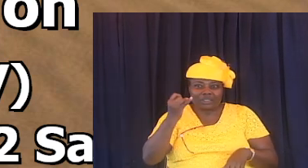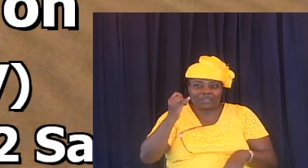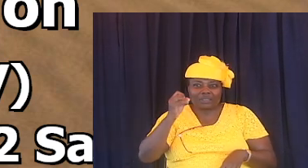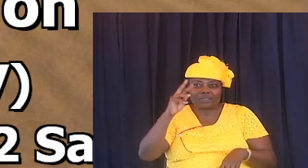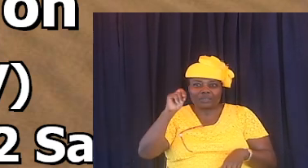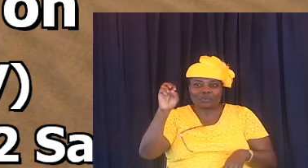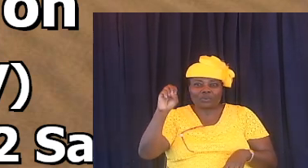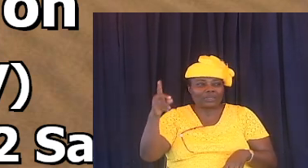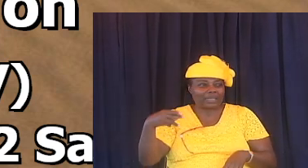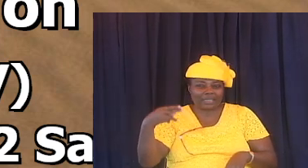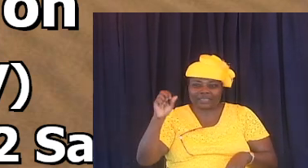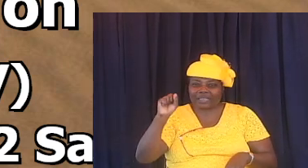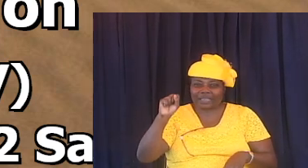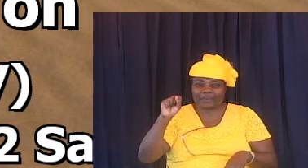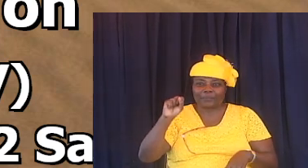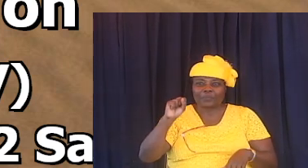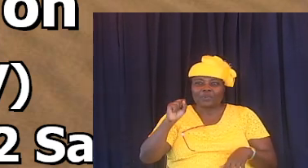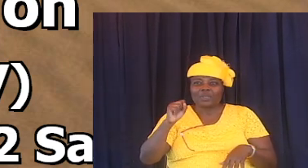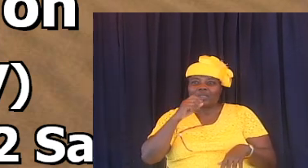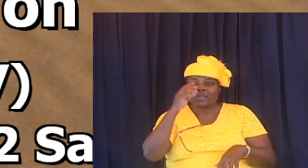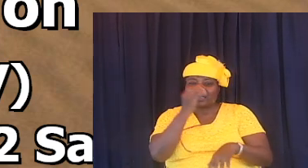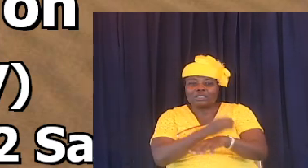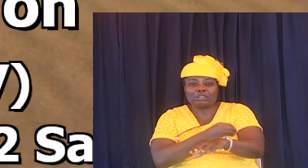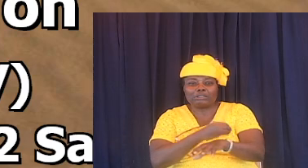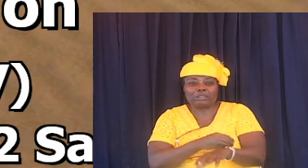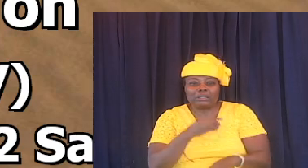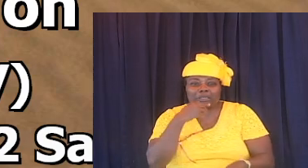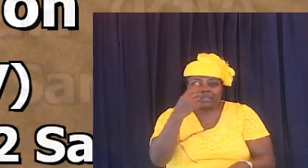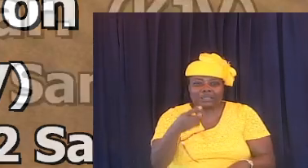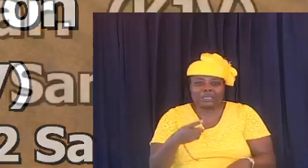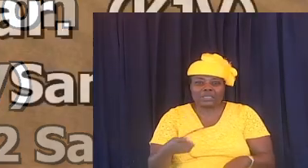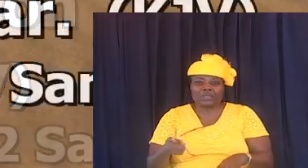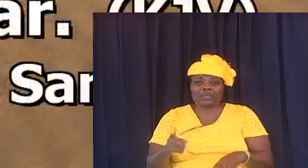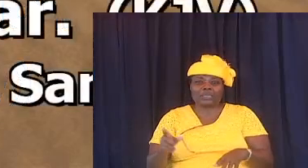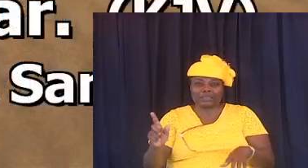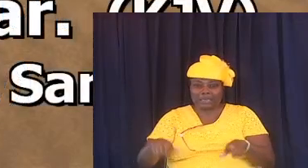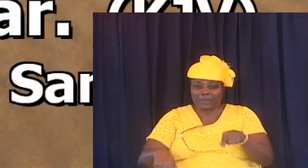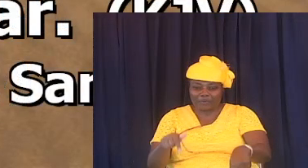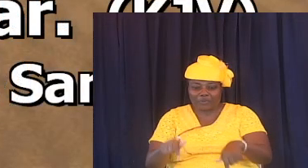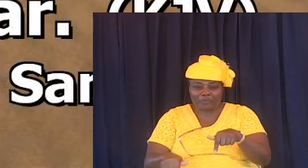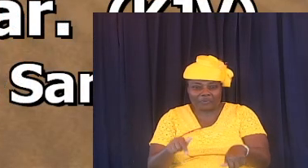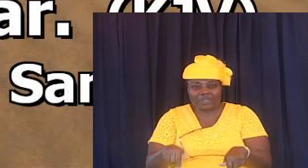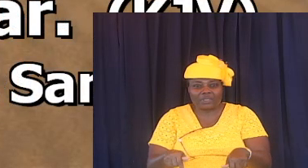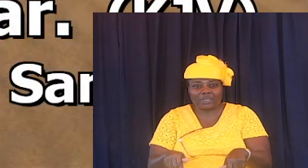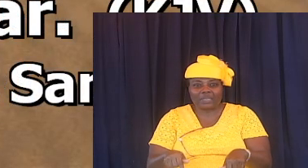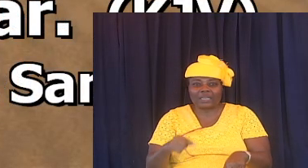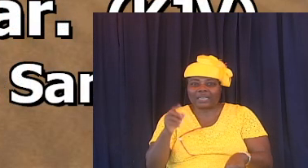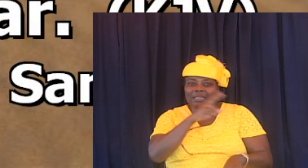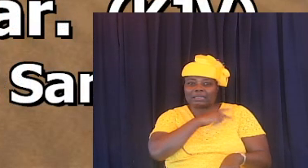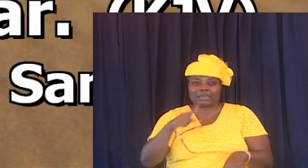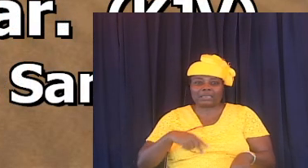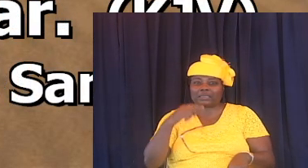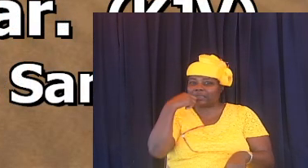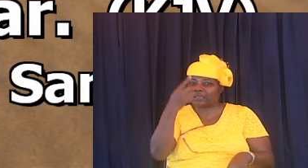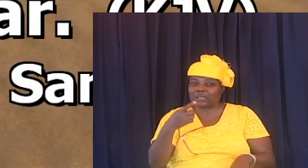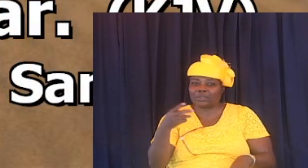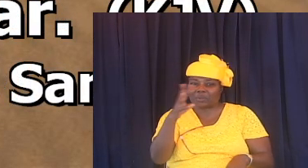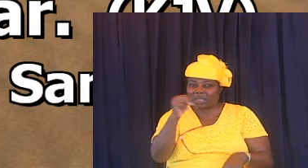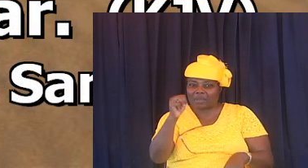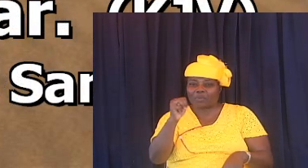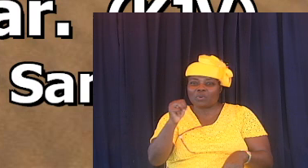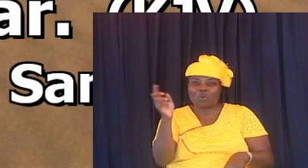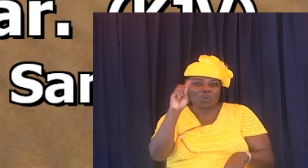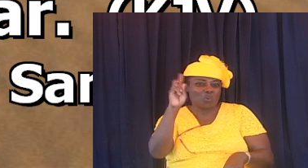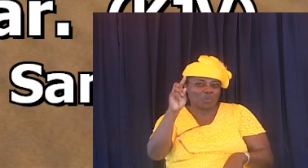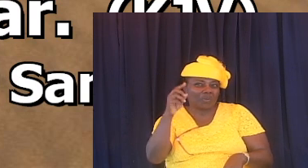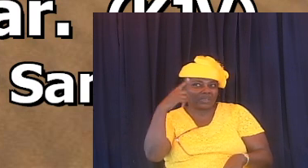son, which is lame on his feet." And the king said unto him, "Where is he?" And Ziba